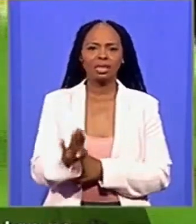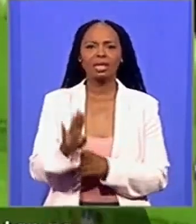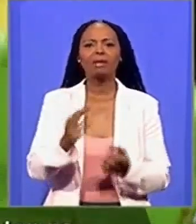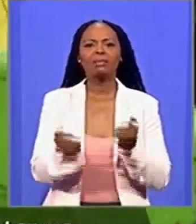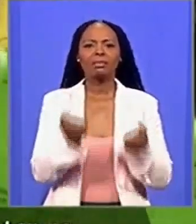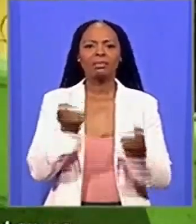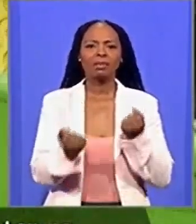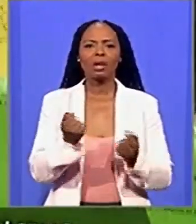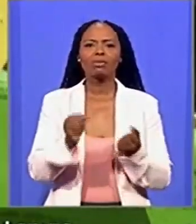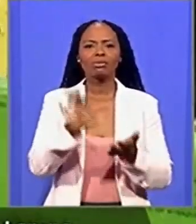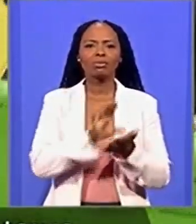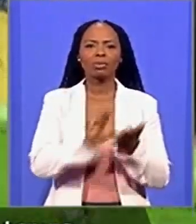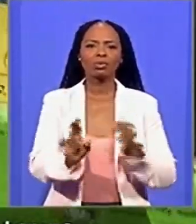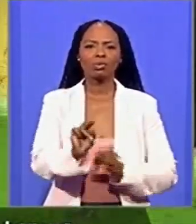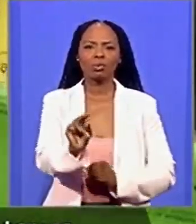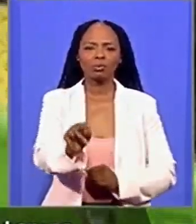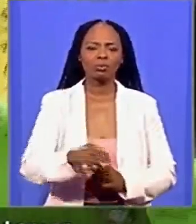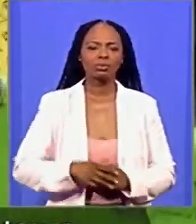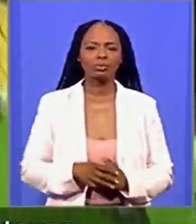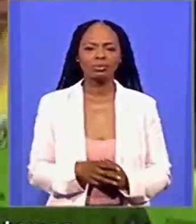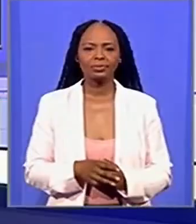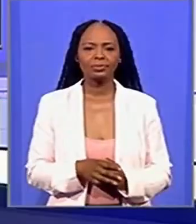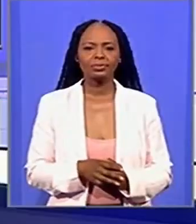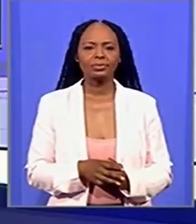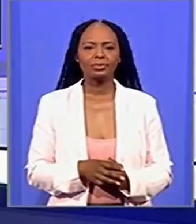kgahlano le bao ba belaellwang.